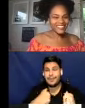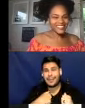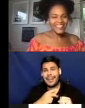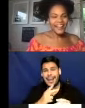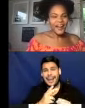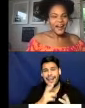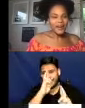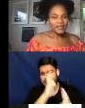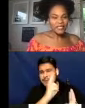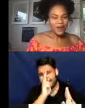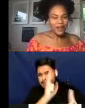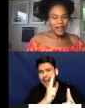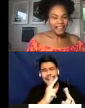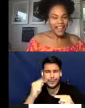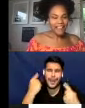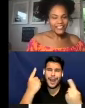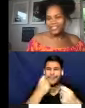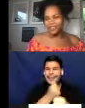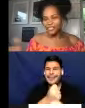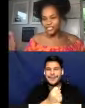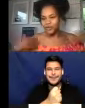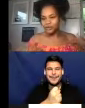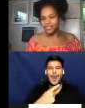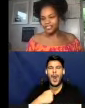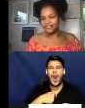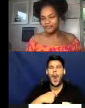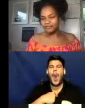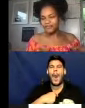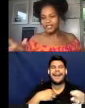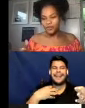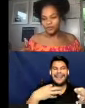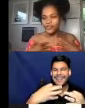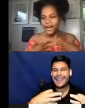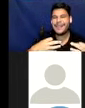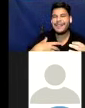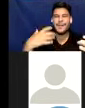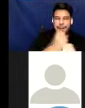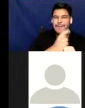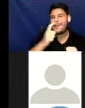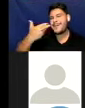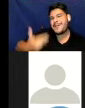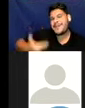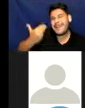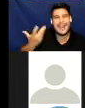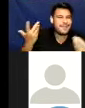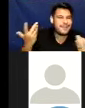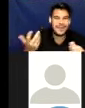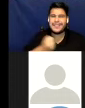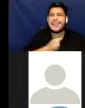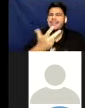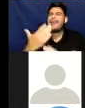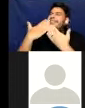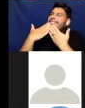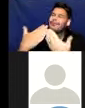the years. So I'll yield some of the description of who I am to just express